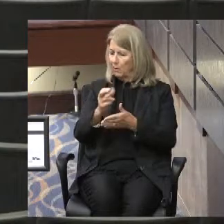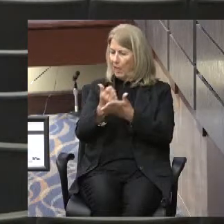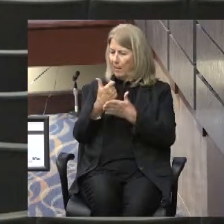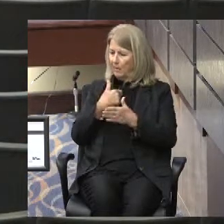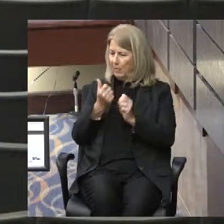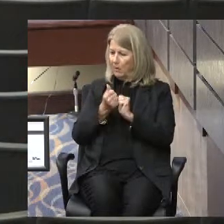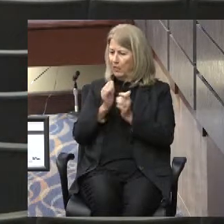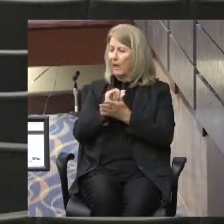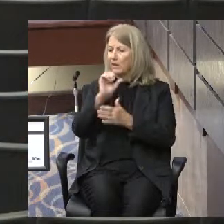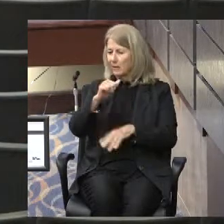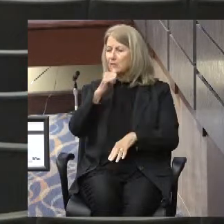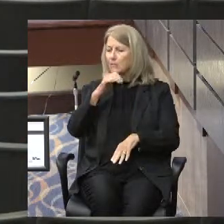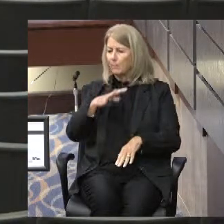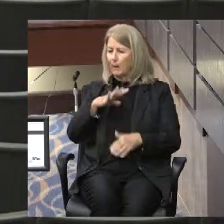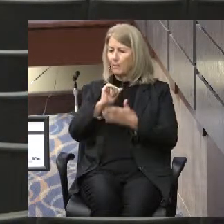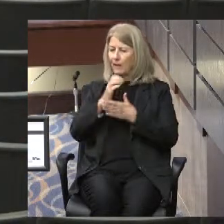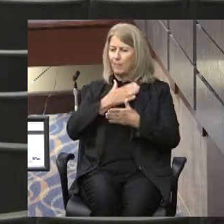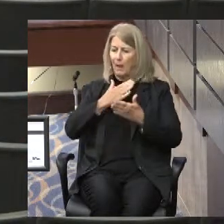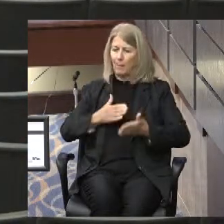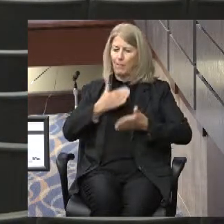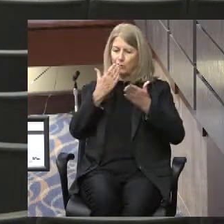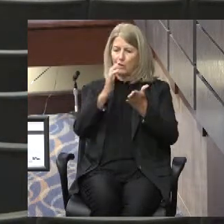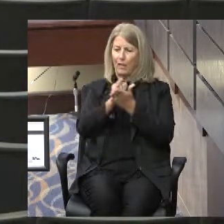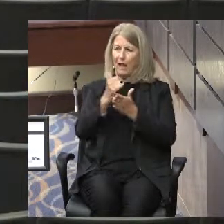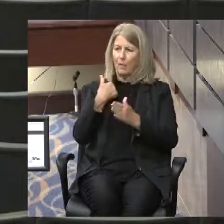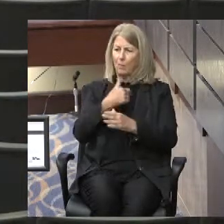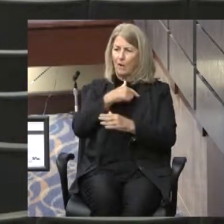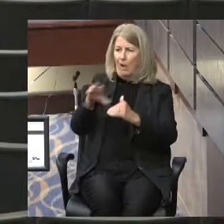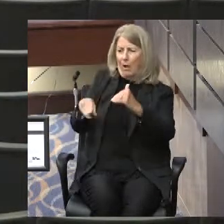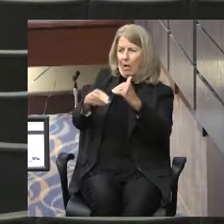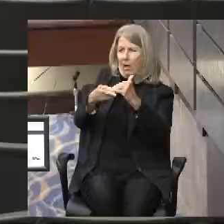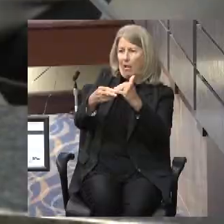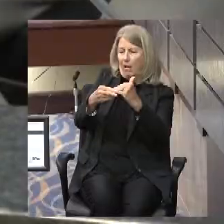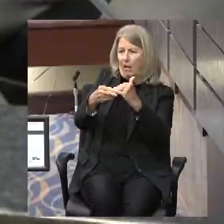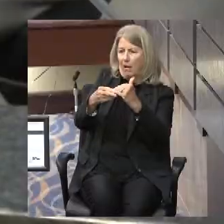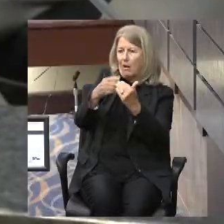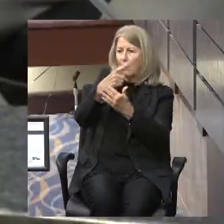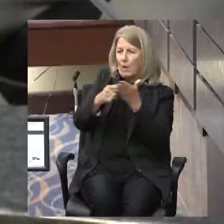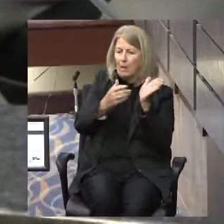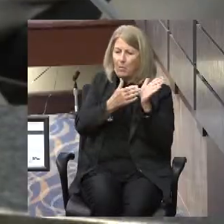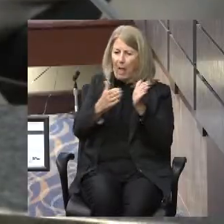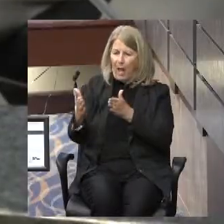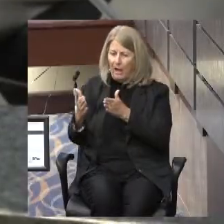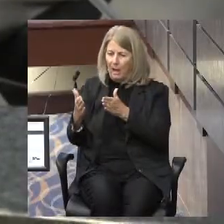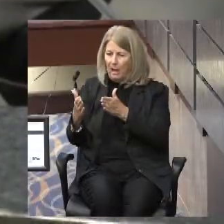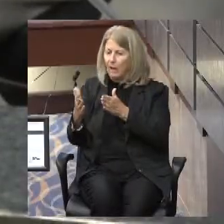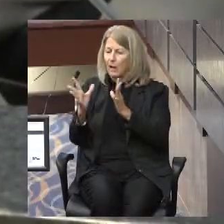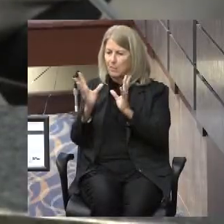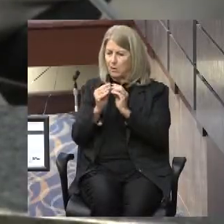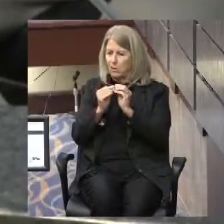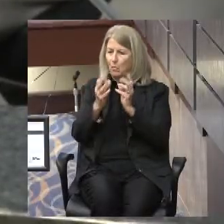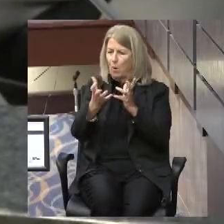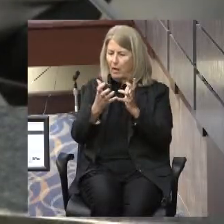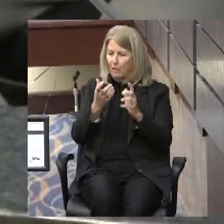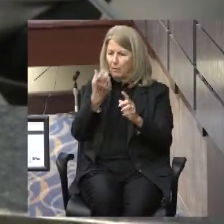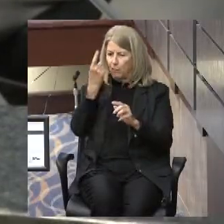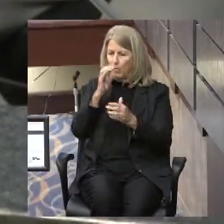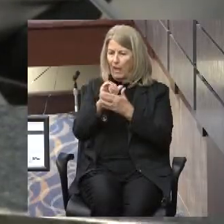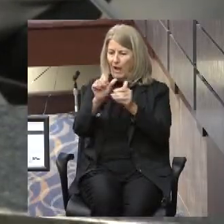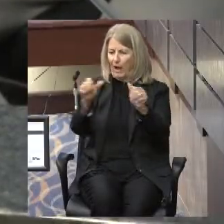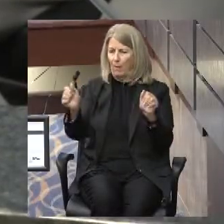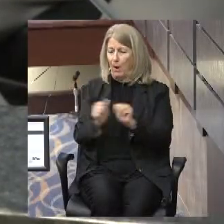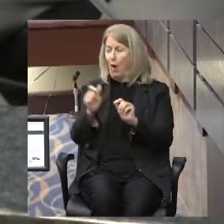Okay, that is my motion, that we extend what the Plan Commission wanted for that area all the way back to